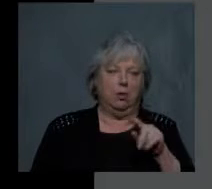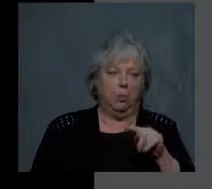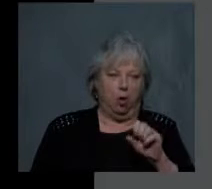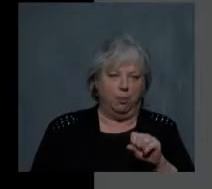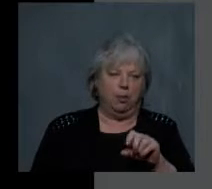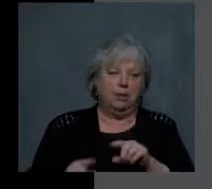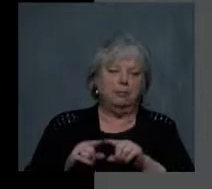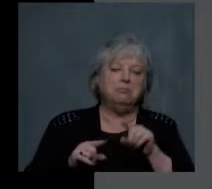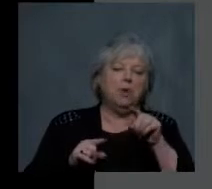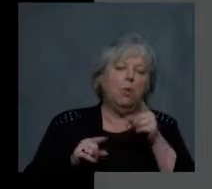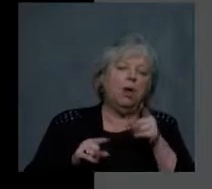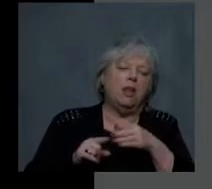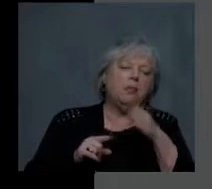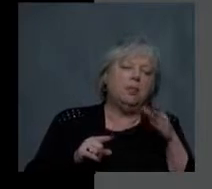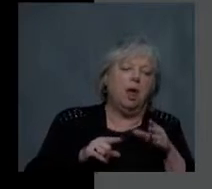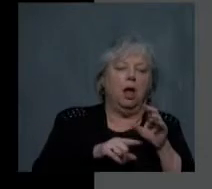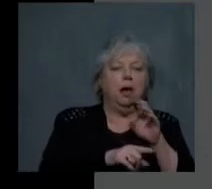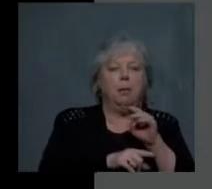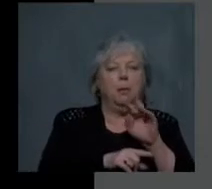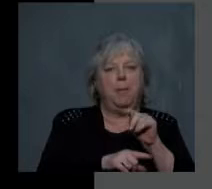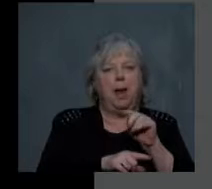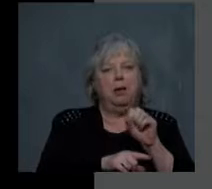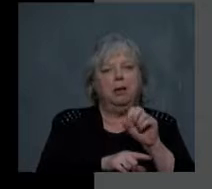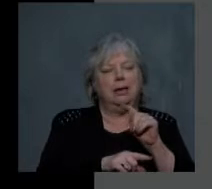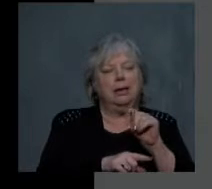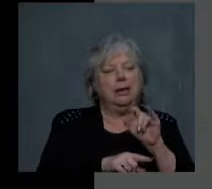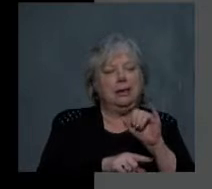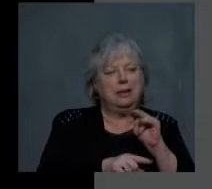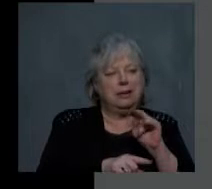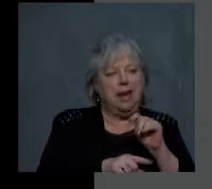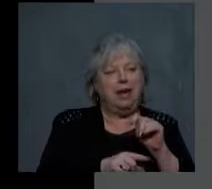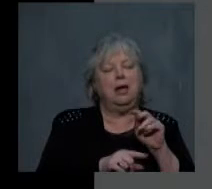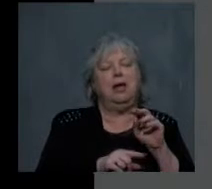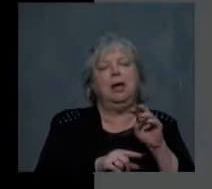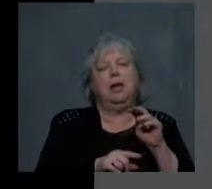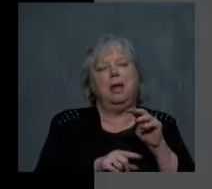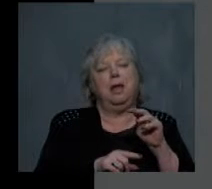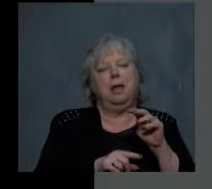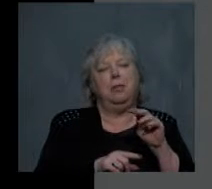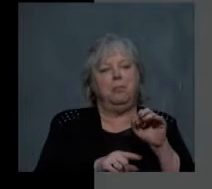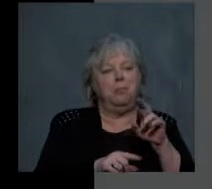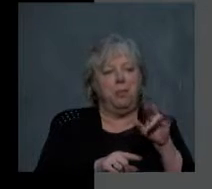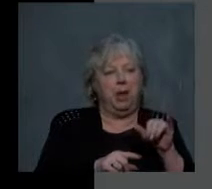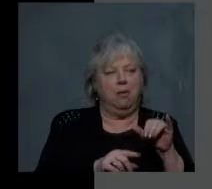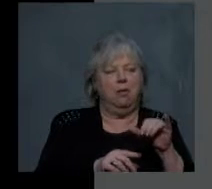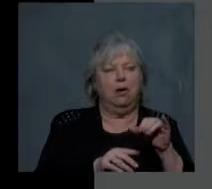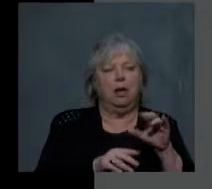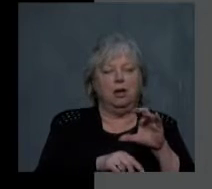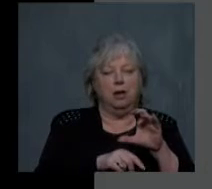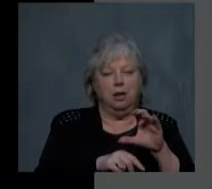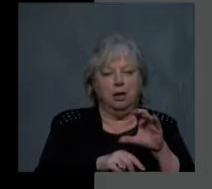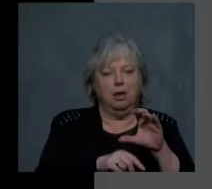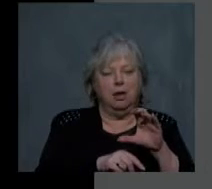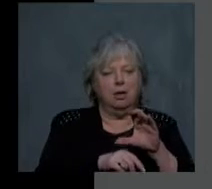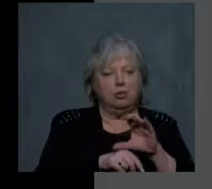Mount St. Mary Academy, a Lutheran church, and then some shops and a restaurant.